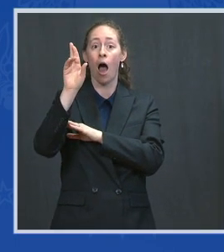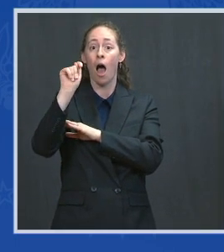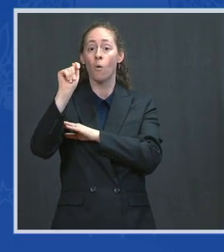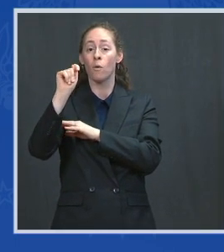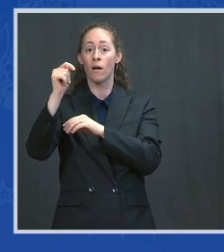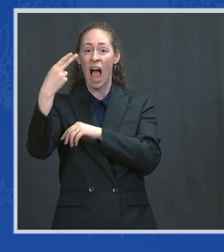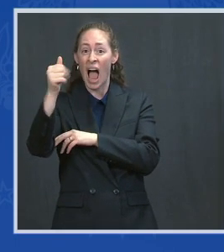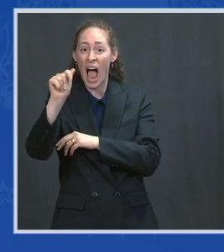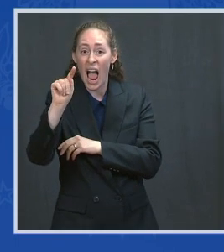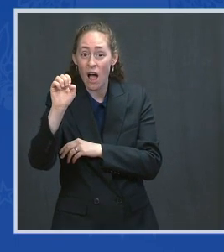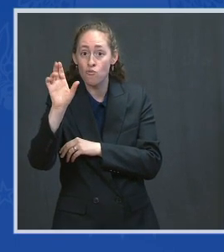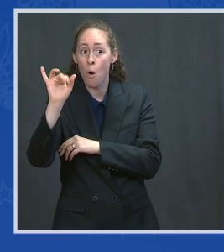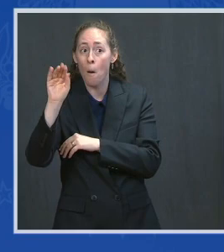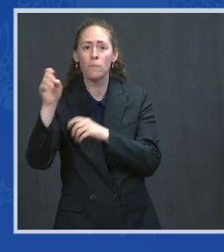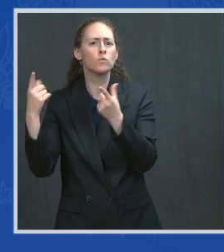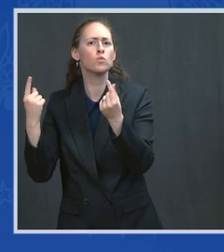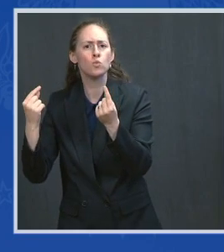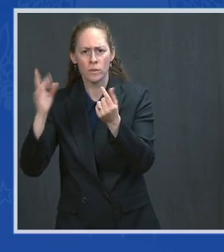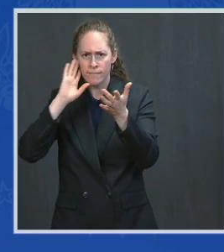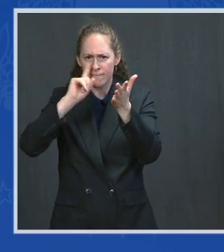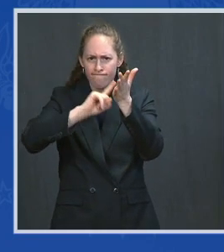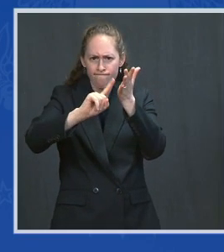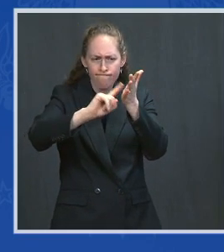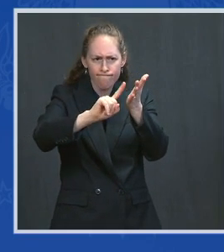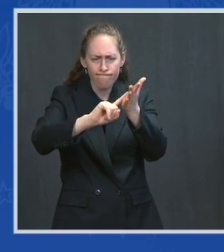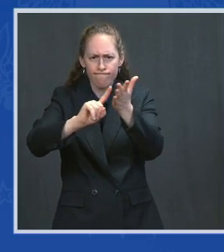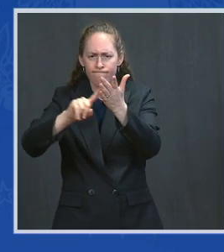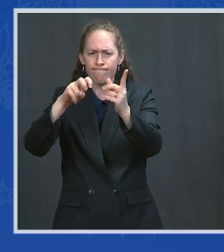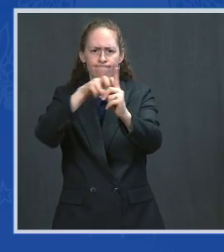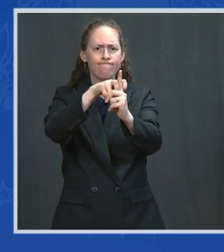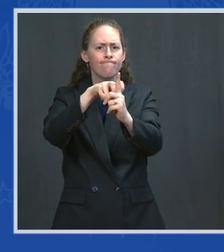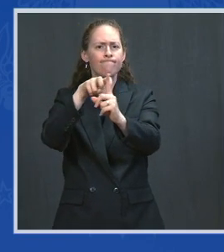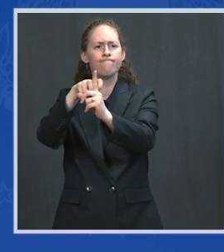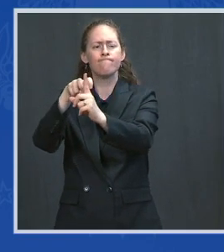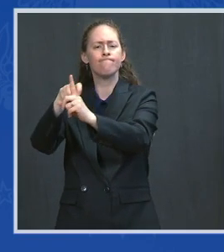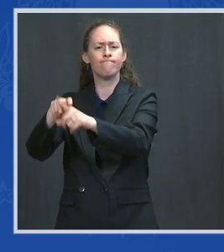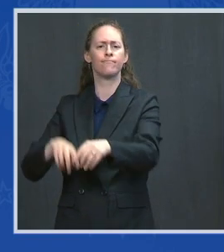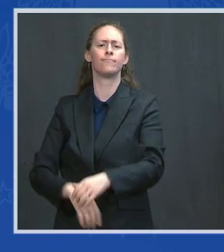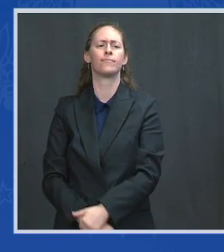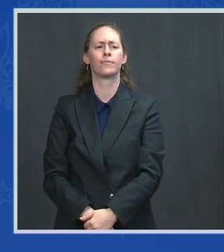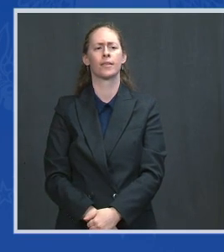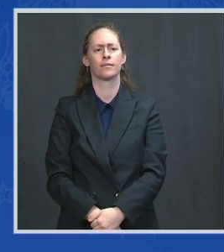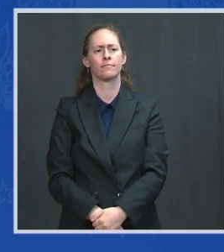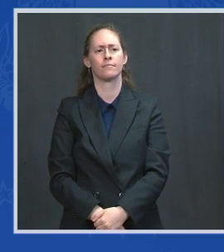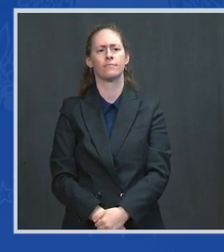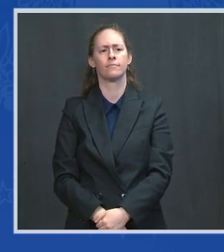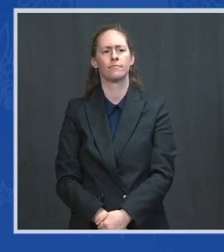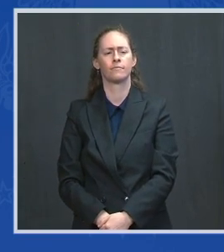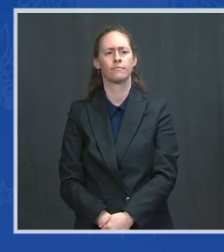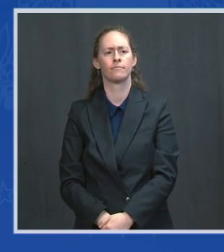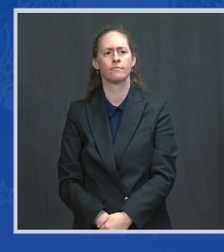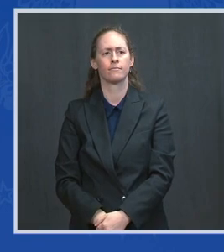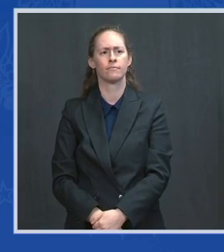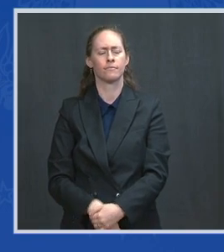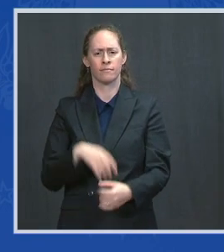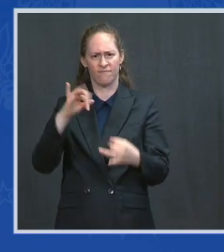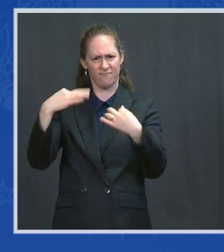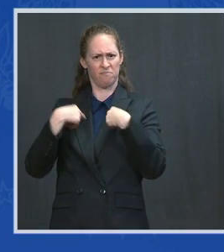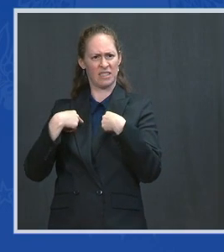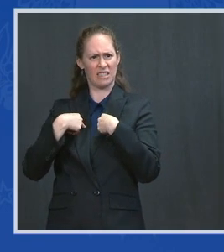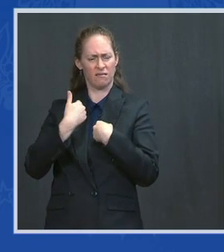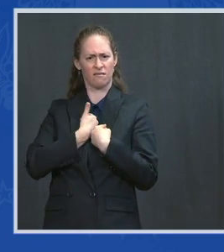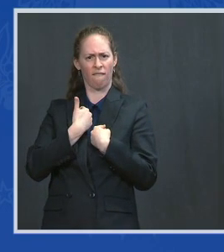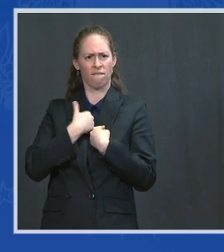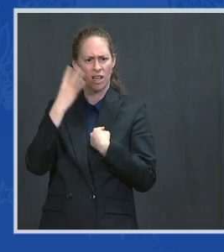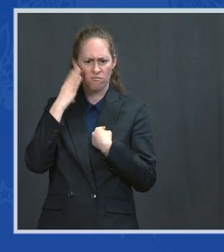expand efforts to make the reporting of hate crimes more accessible at the local and state levels. But after the